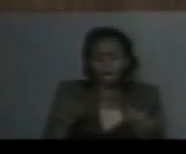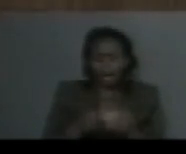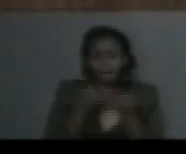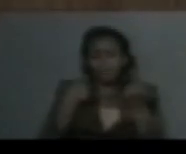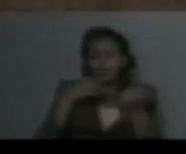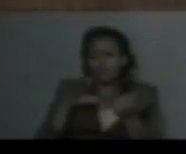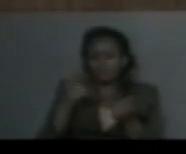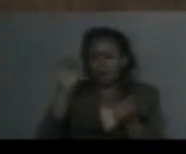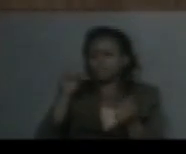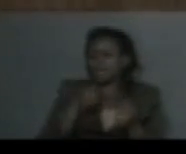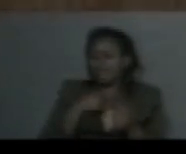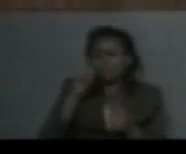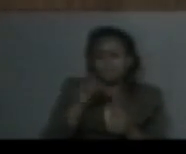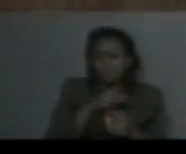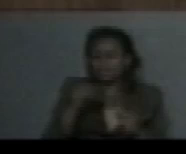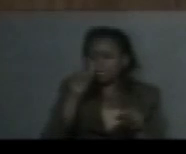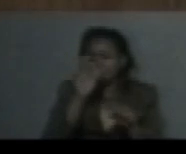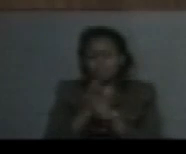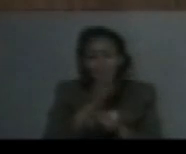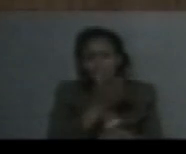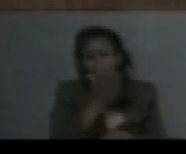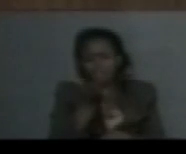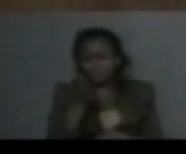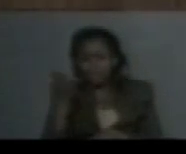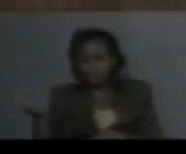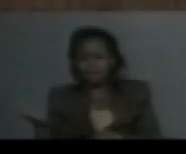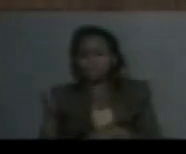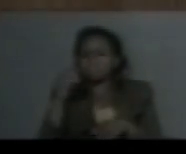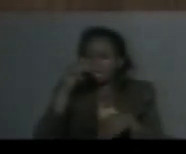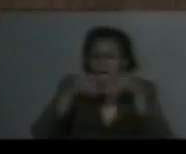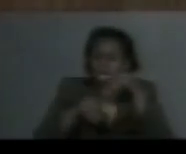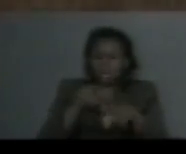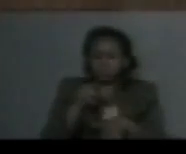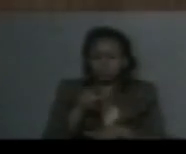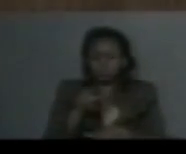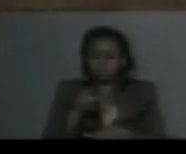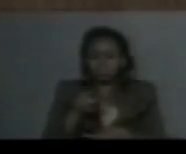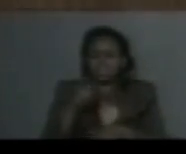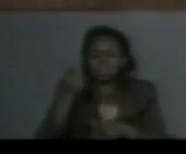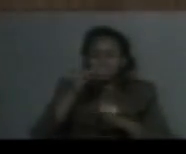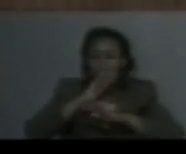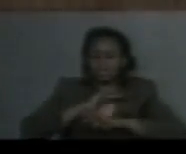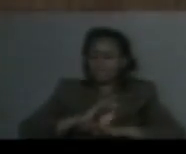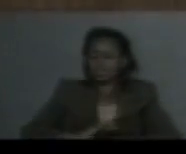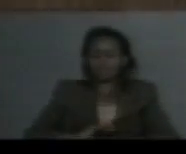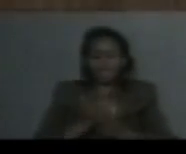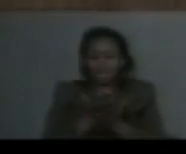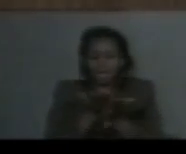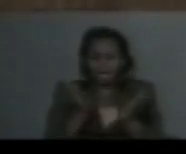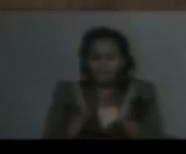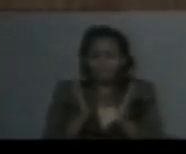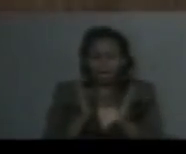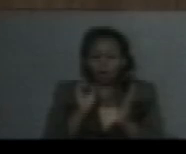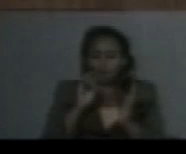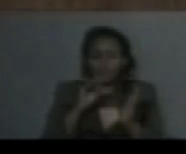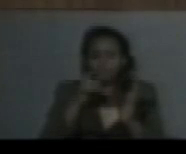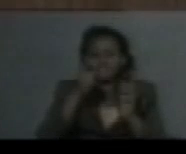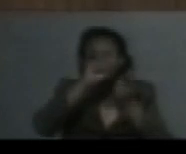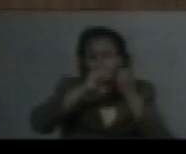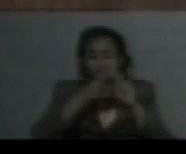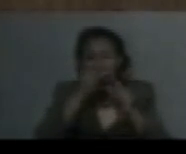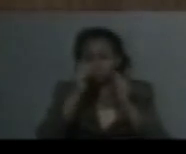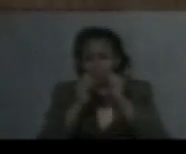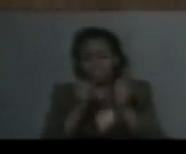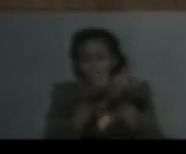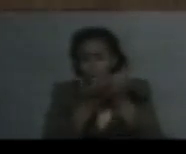massive irregularities, and these elections did not satisfy any of the standards which